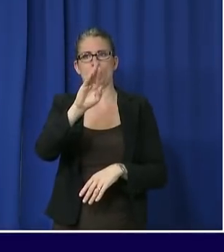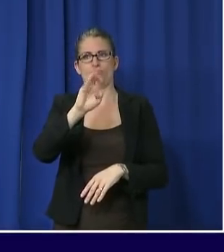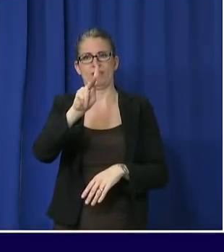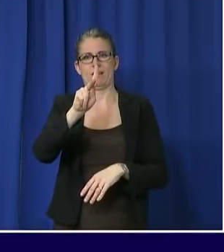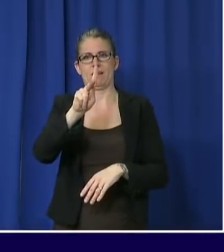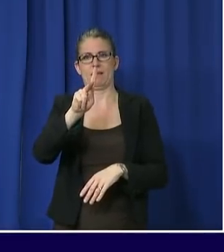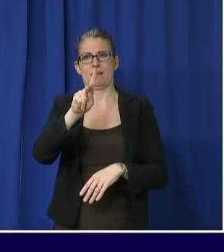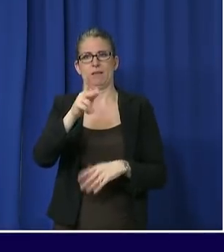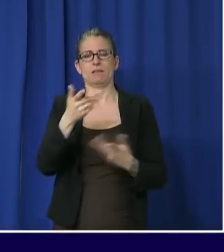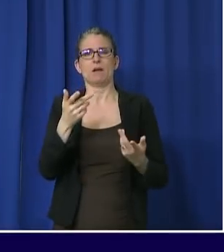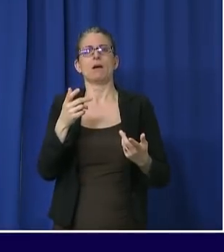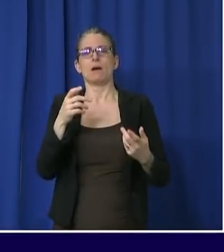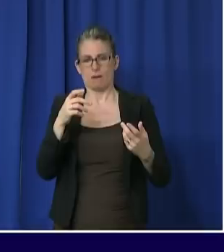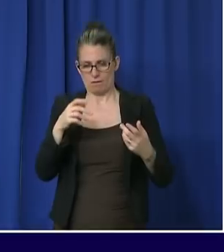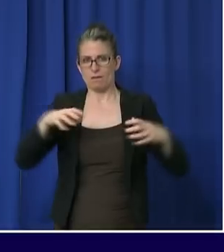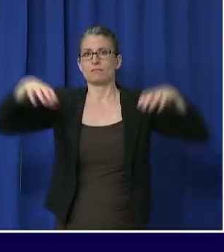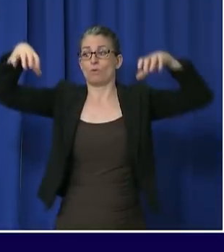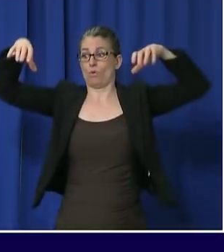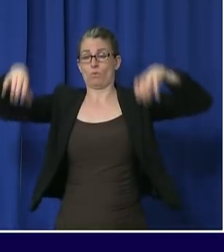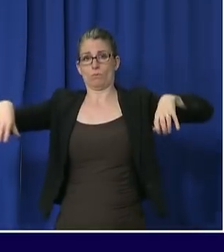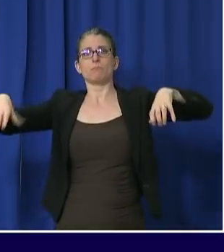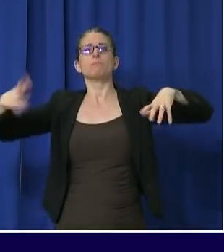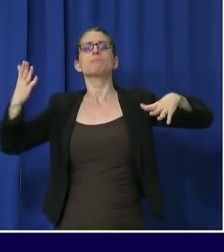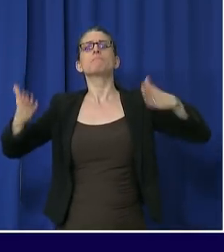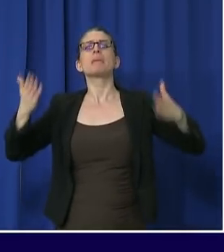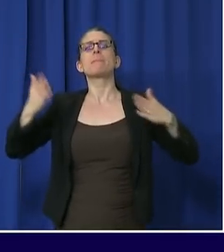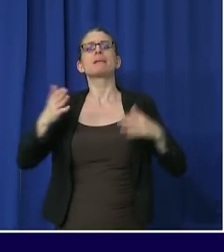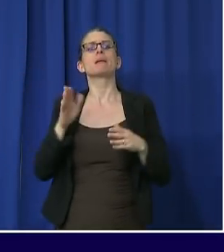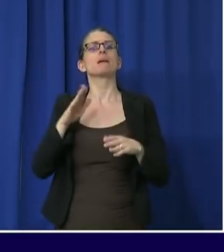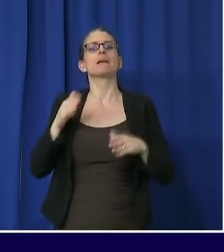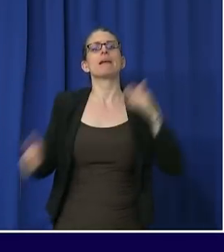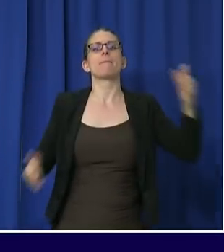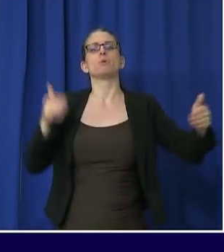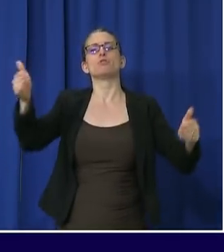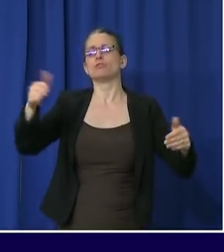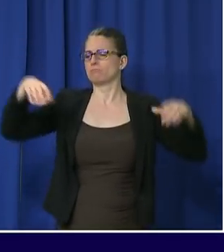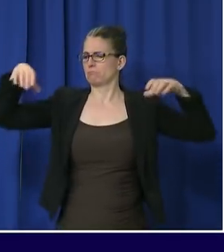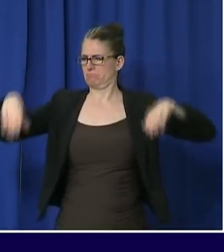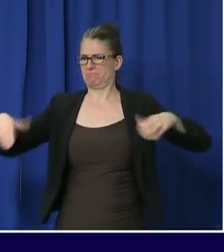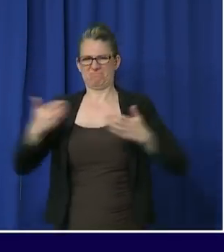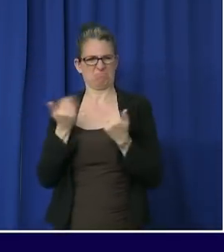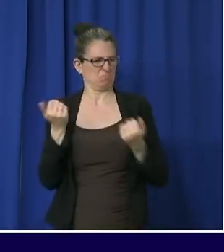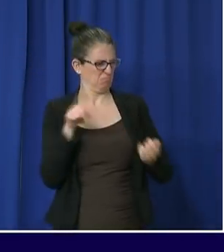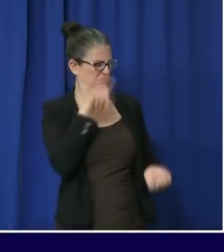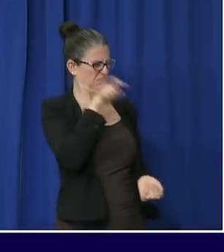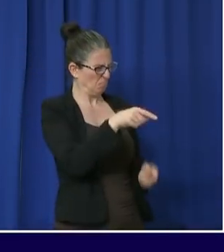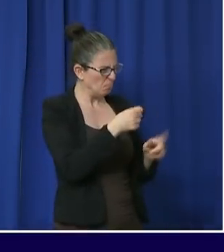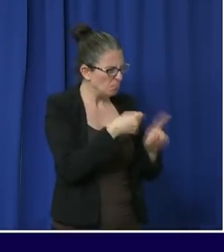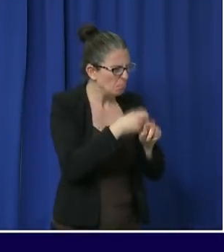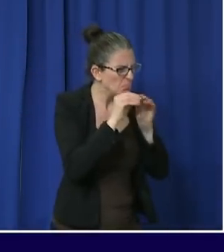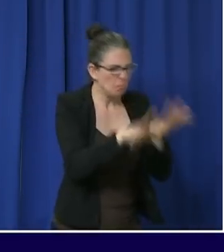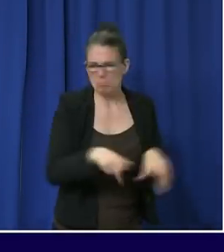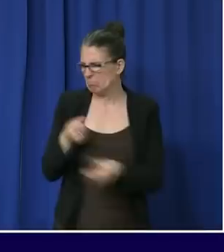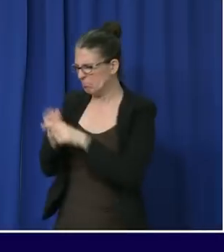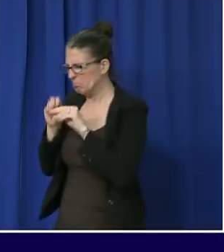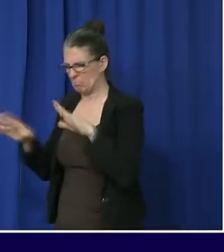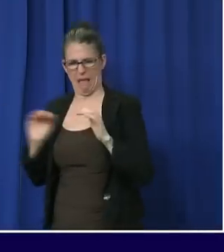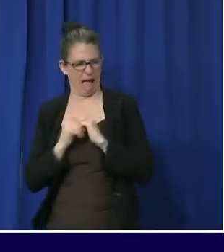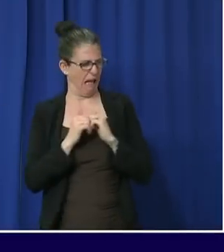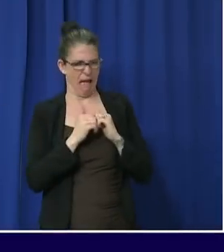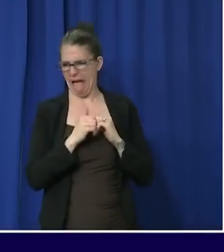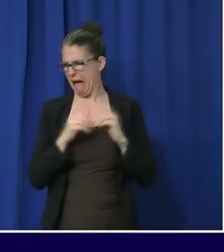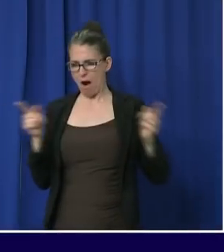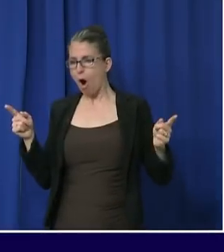one unified outbreak, and the interventions that we would suggest would apply as to both. That's really the analysis that's underway